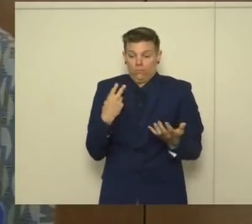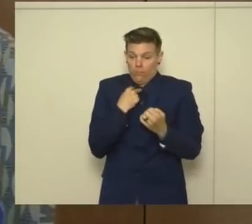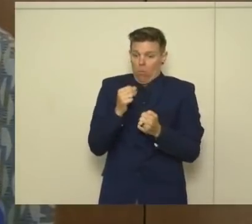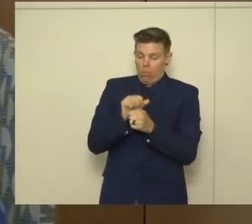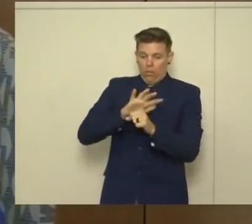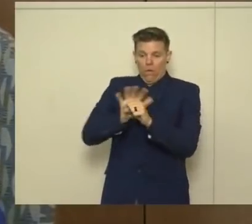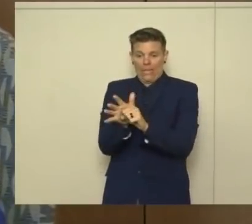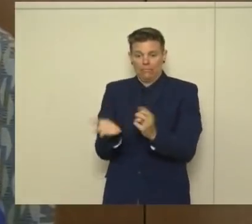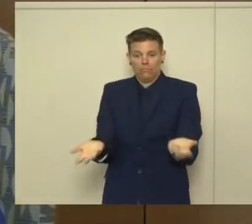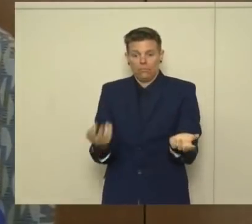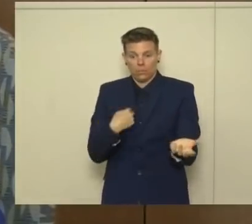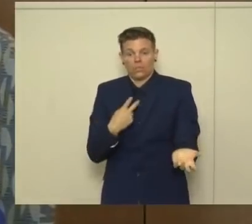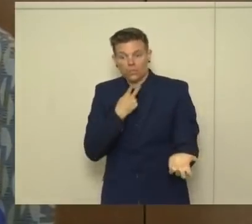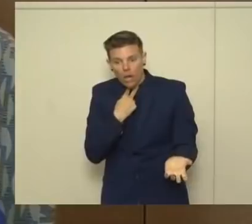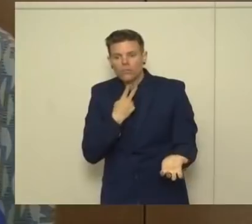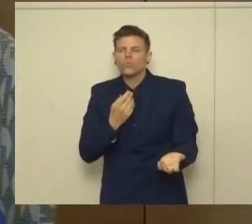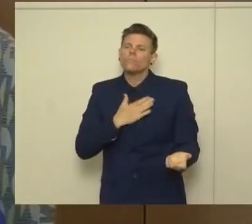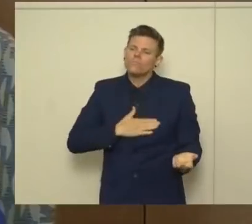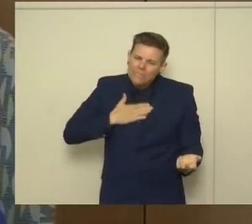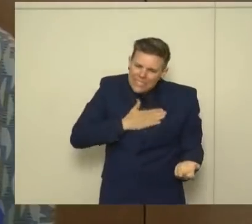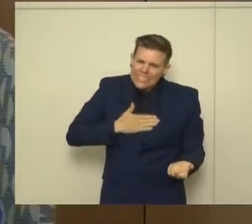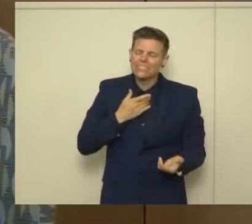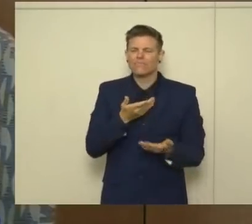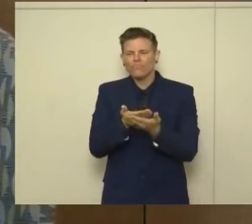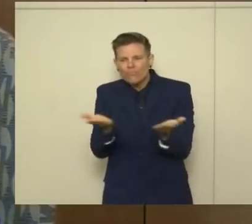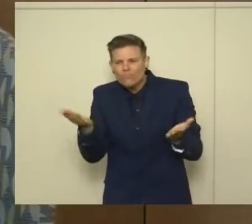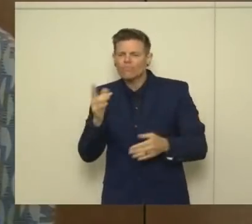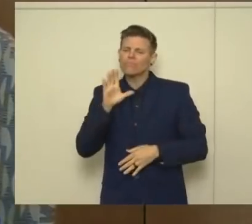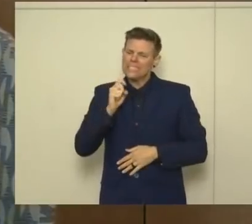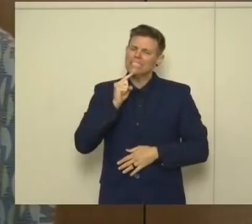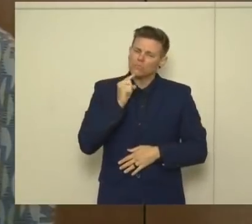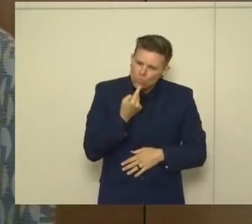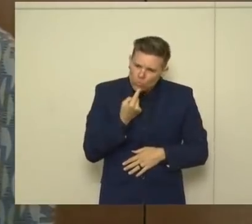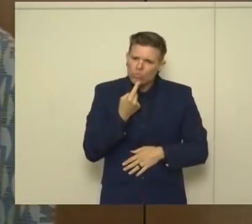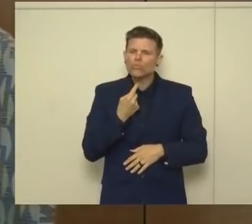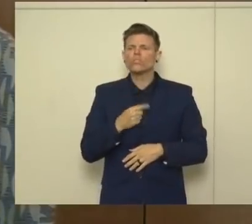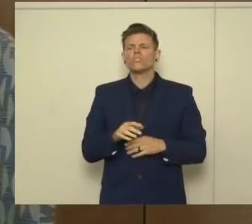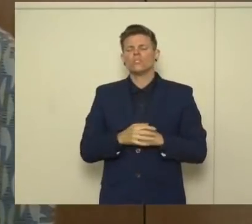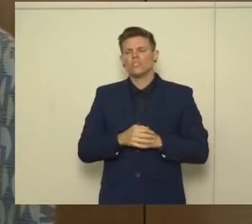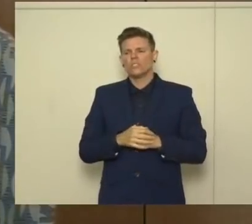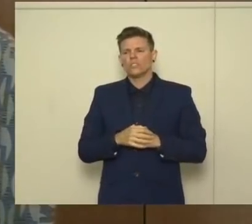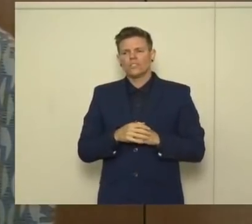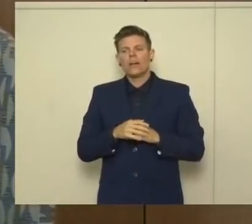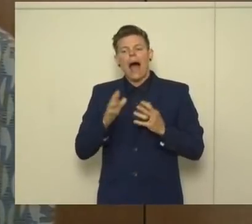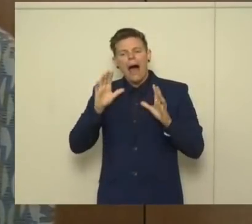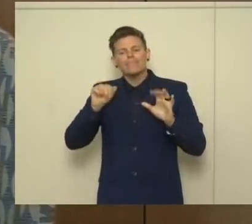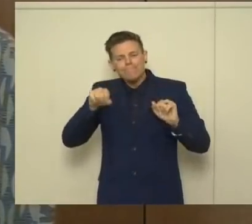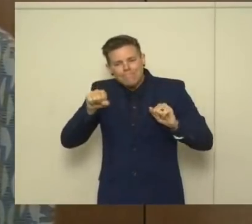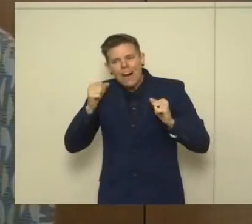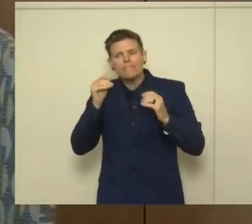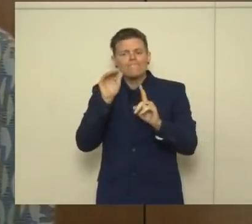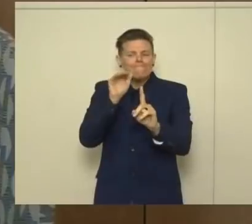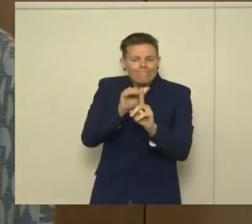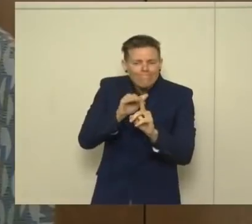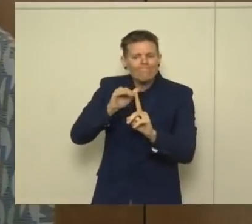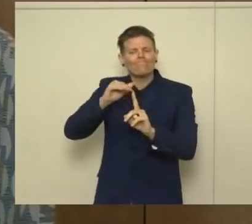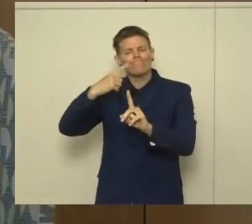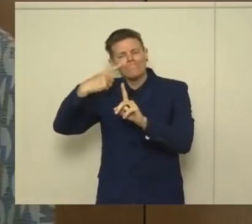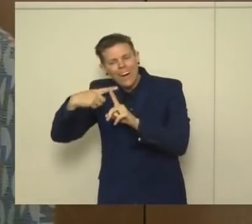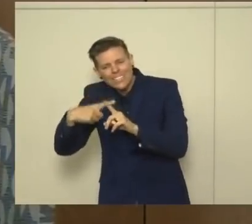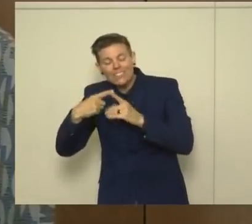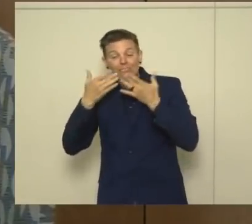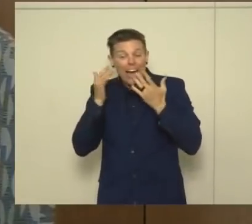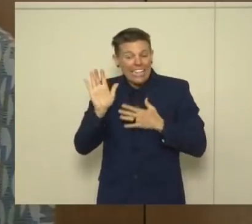down. Friendly, positive peer pressure, no violence, about wearing masks and good public health